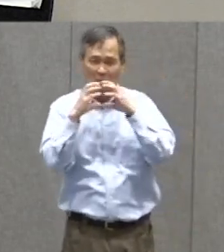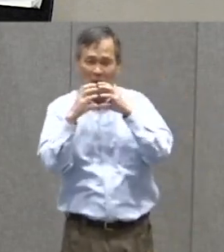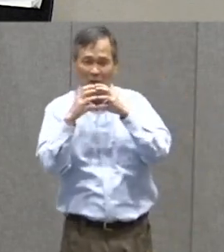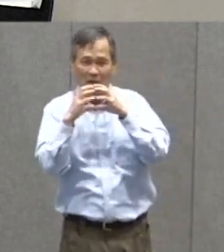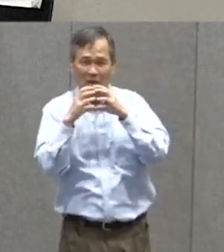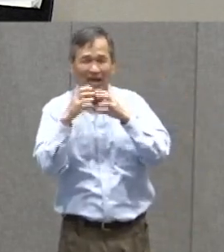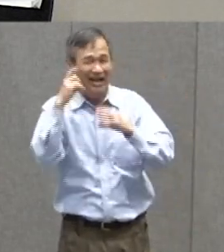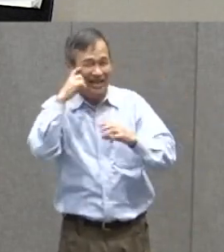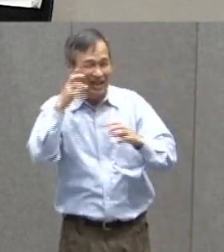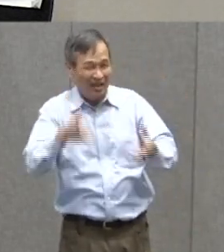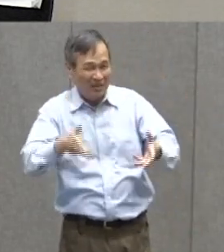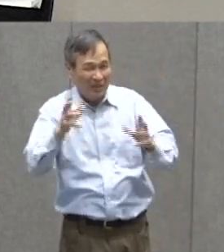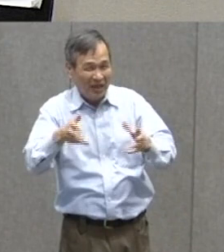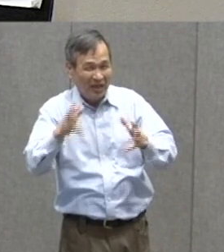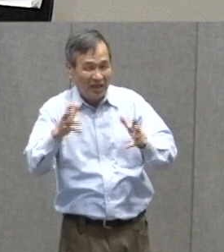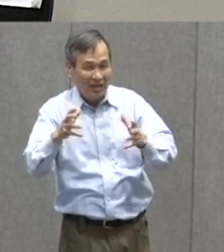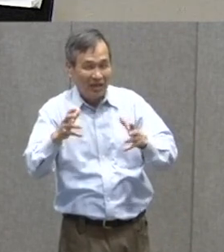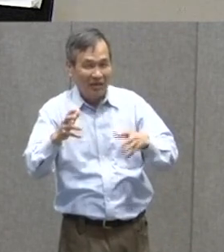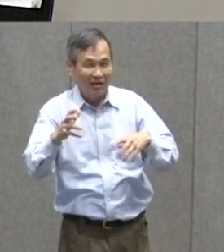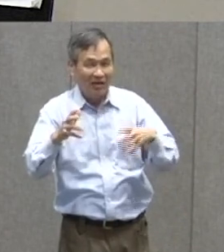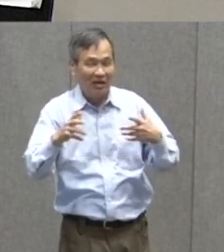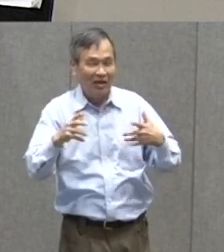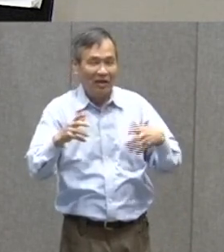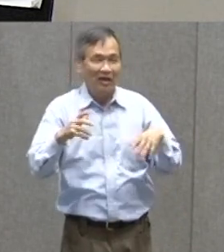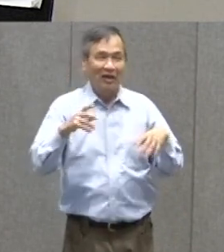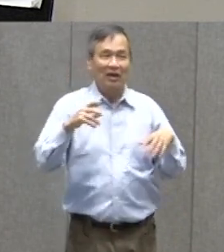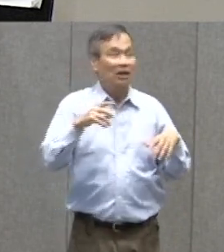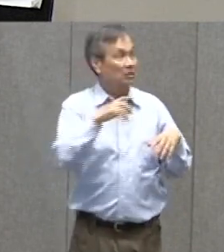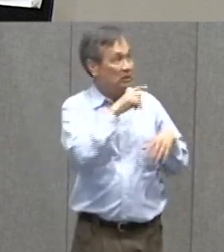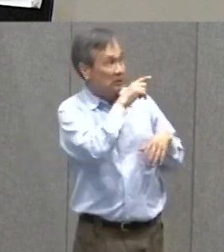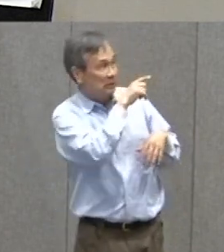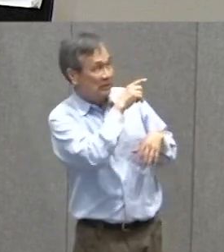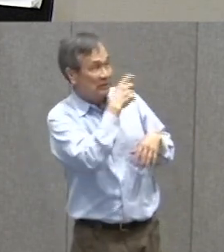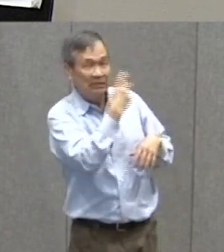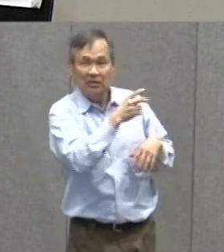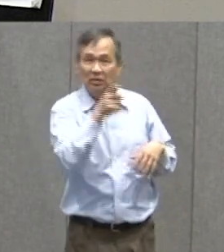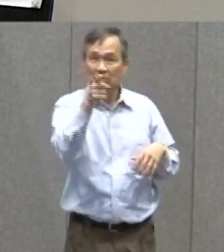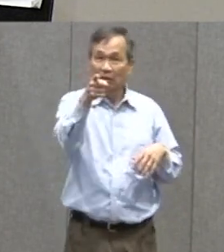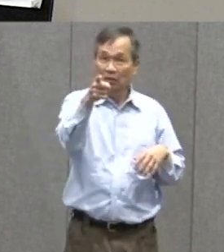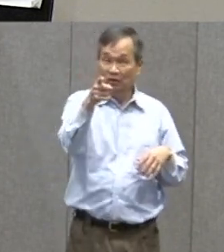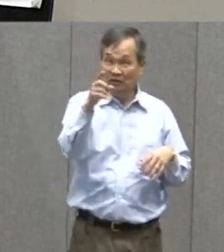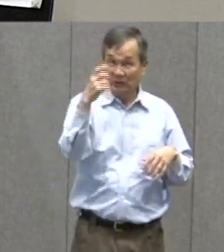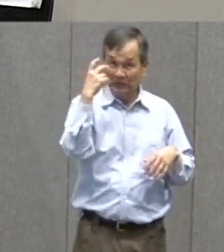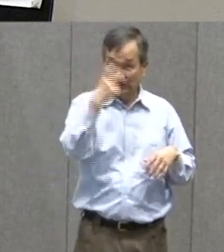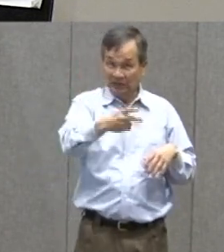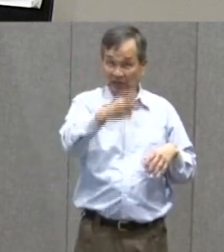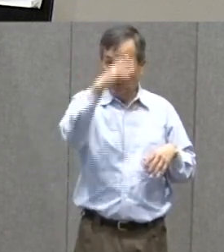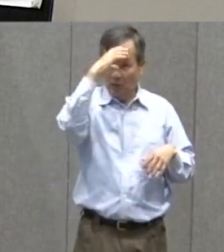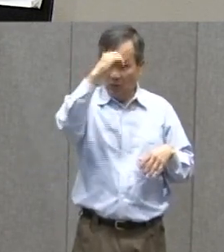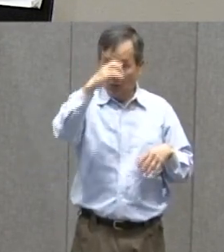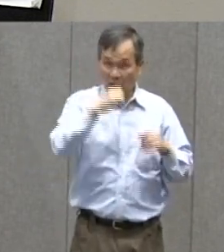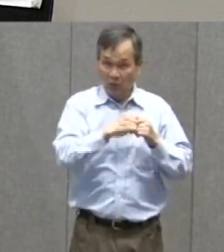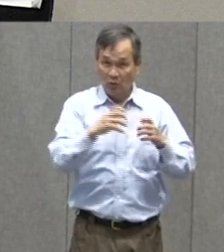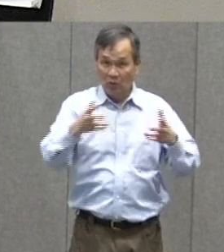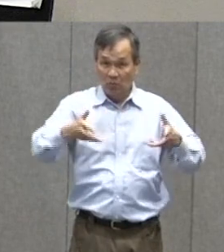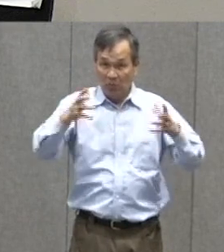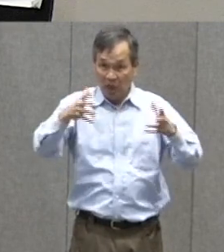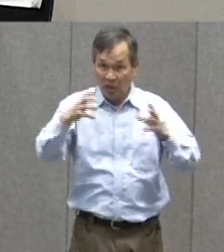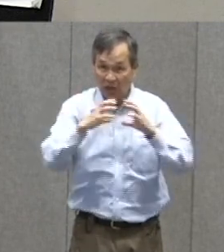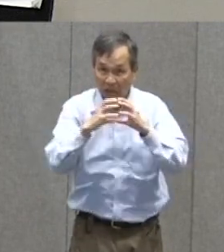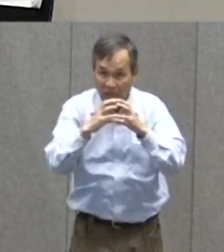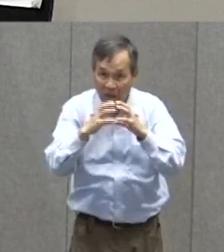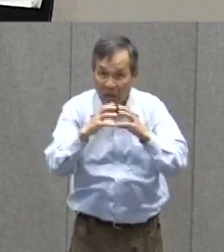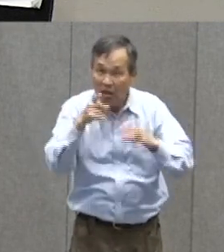has a basketball. I don't have my glasses with me, but I believe that's what it is. But you can, whomever you decide to